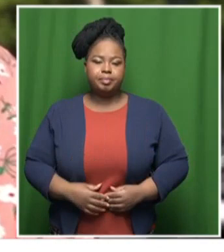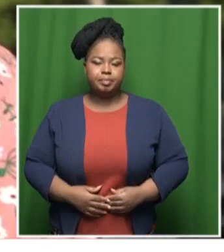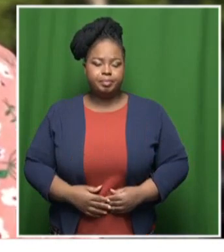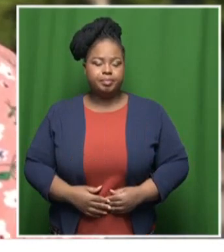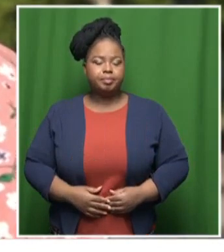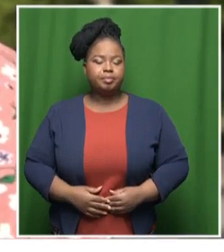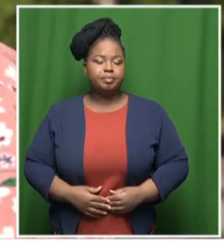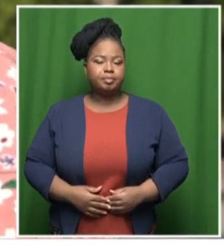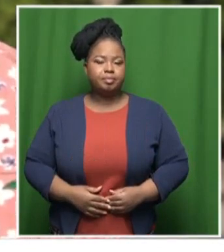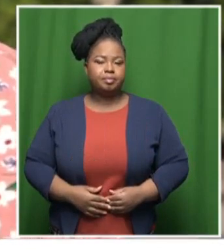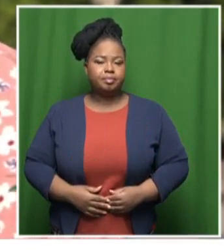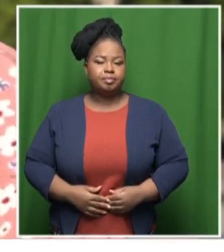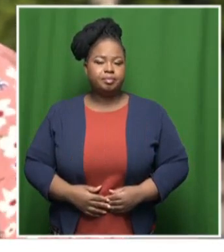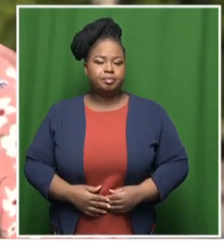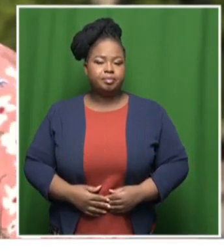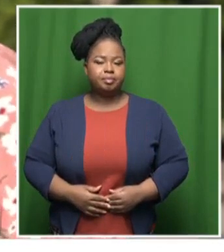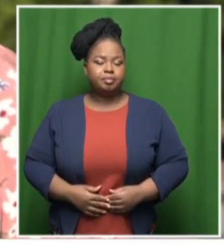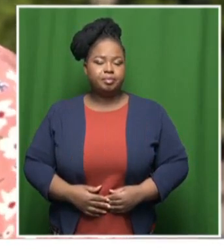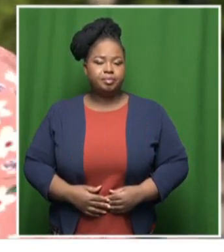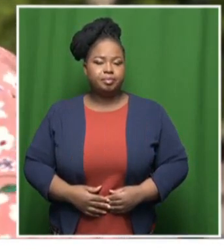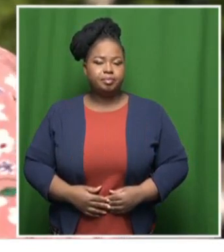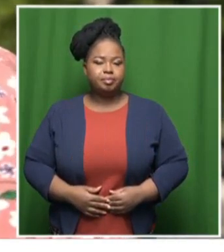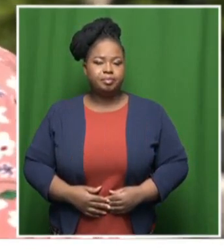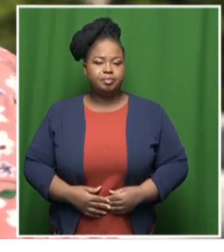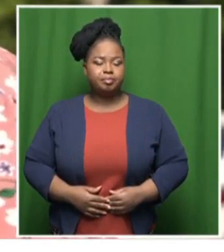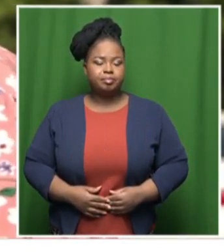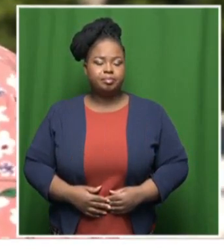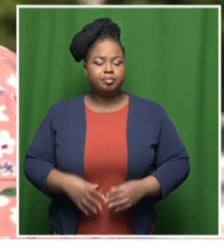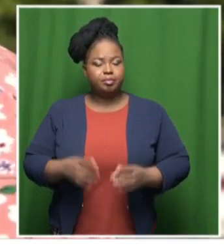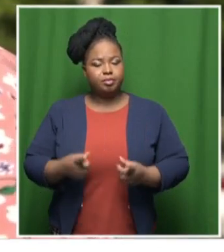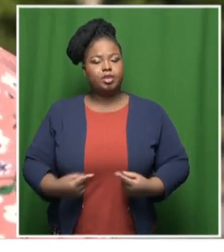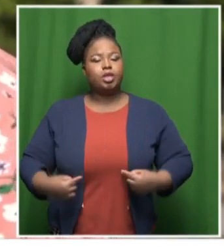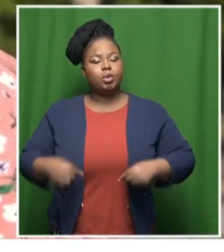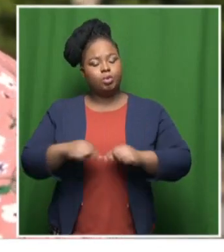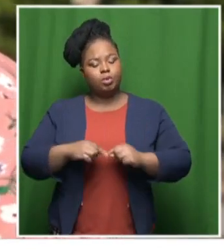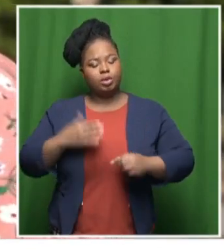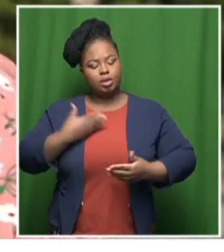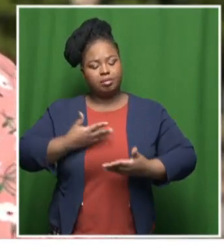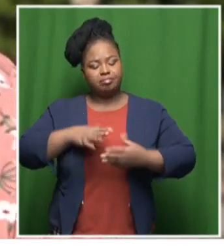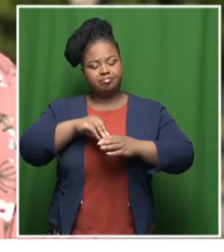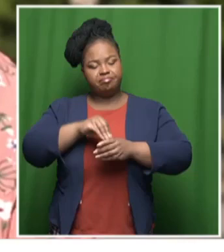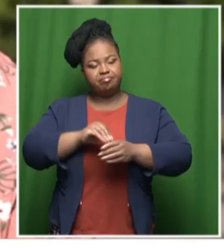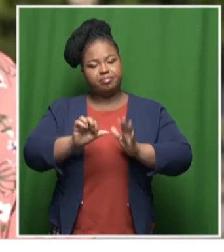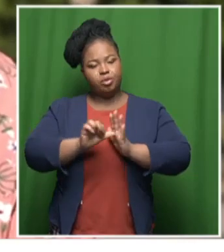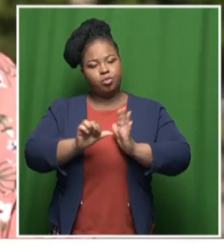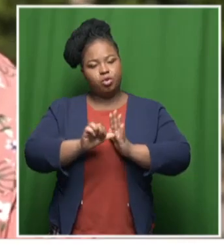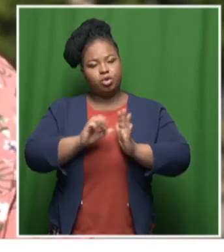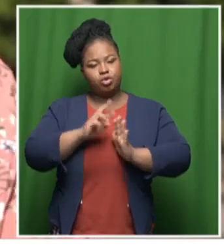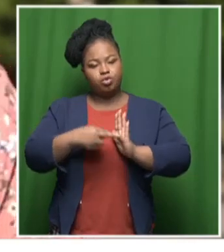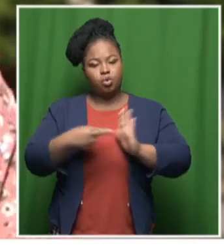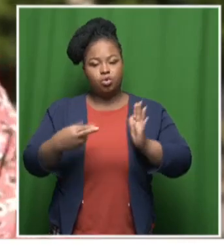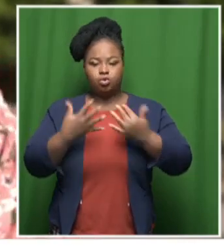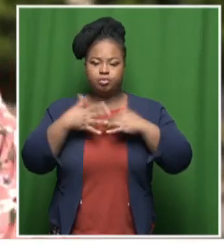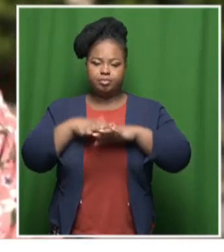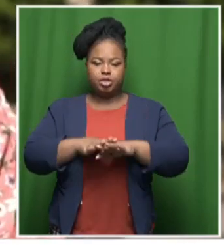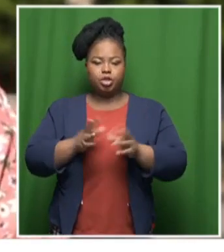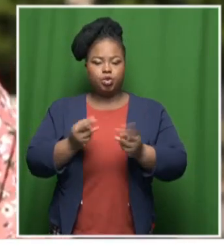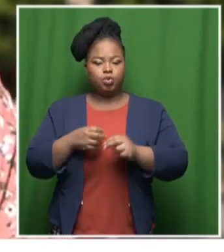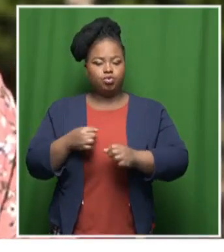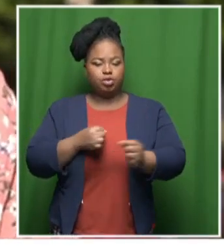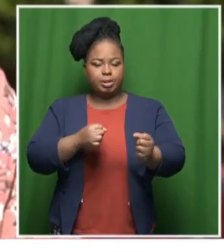we can play a very significant role in the implementation of the new